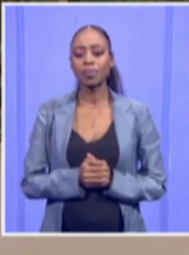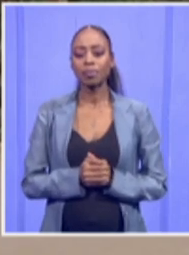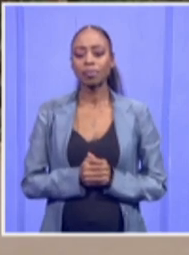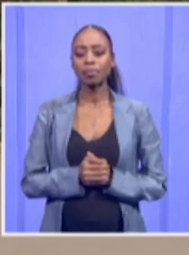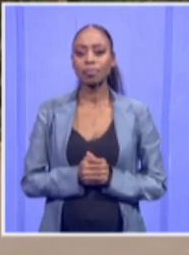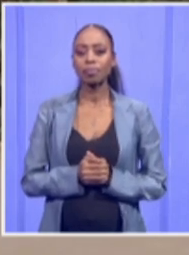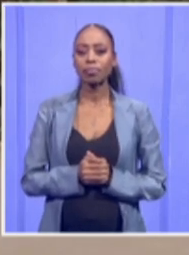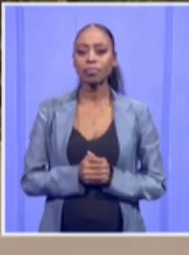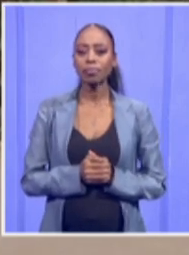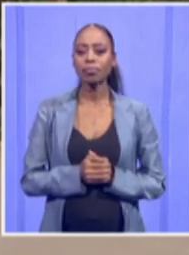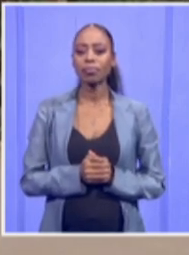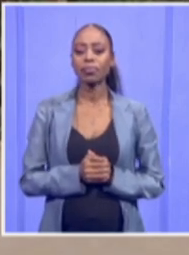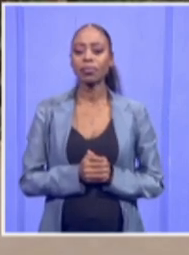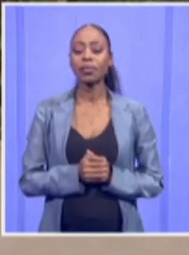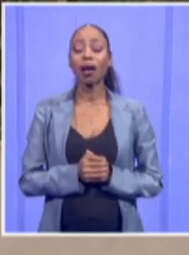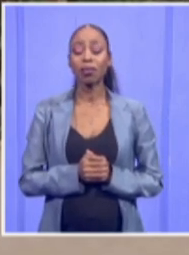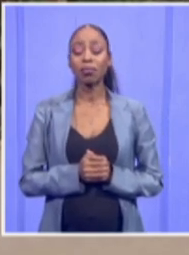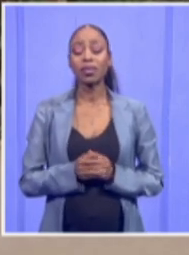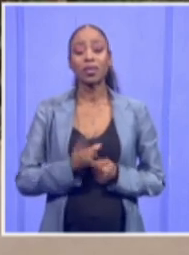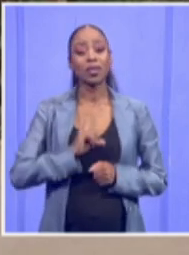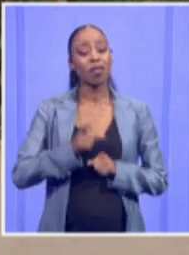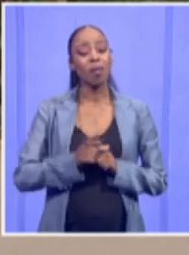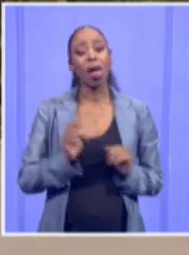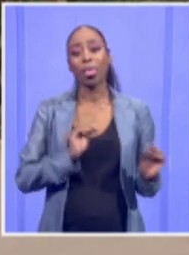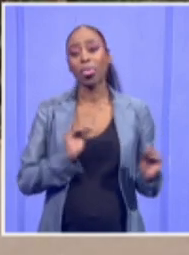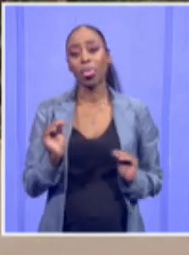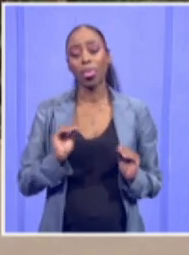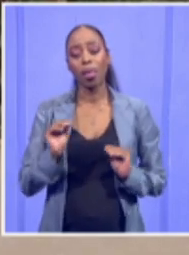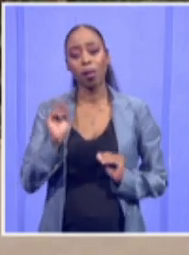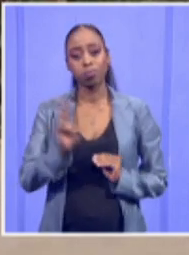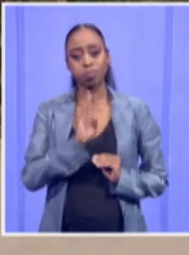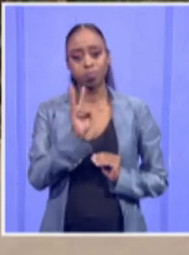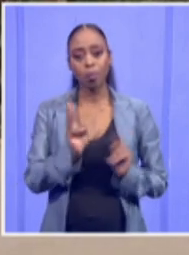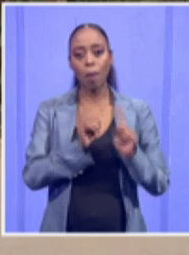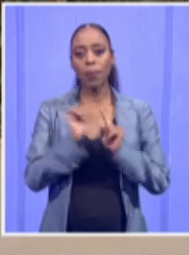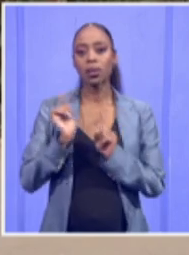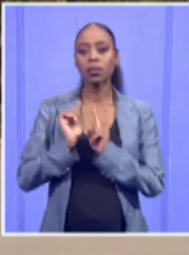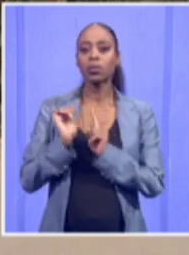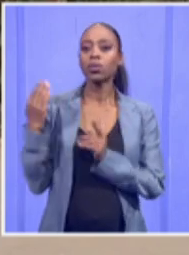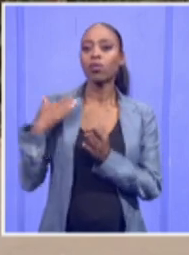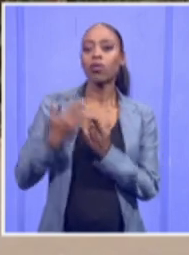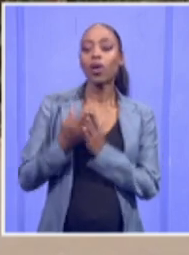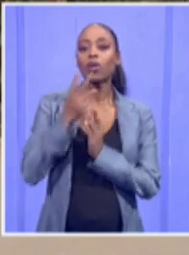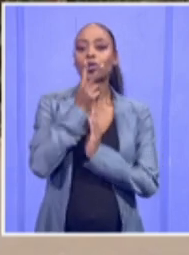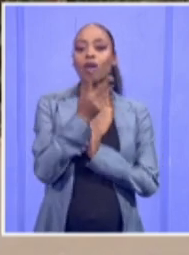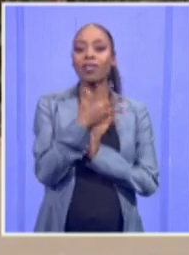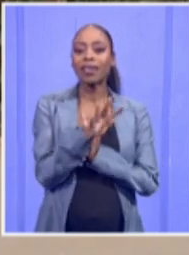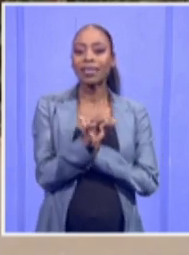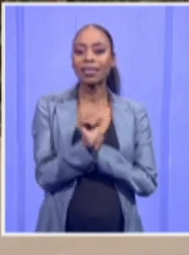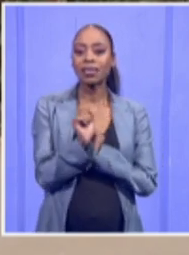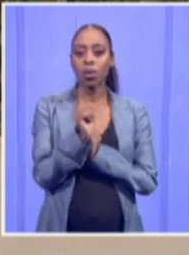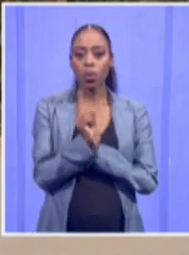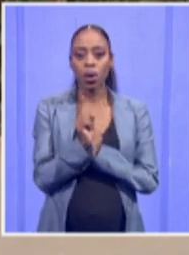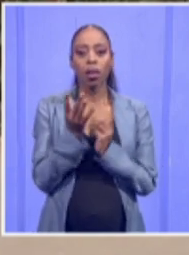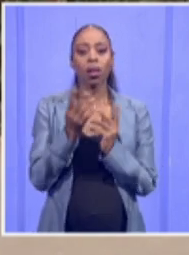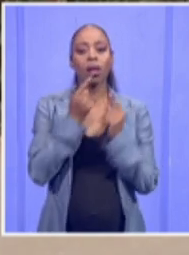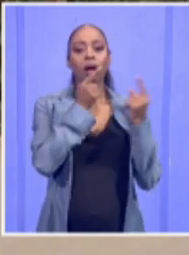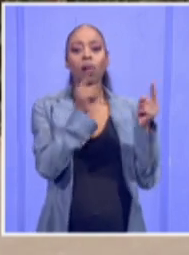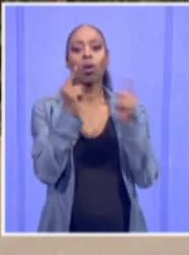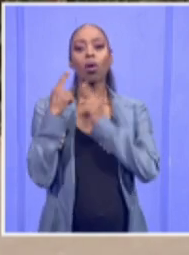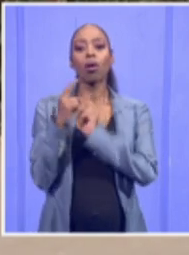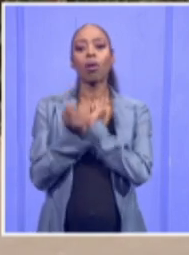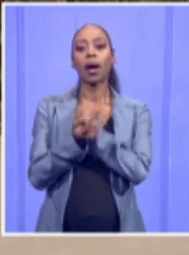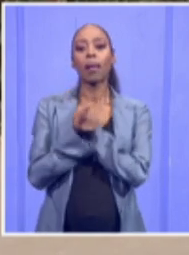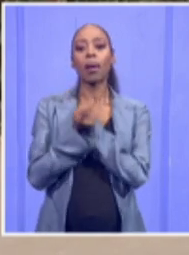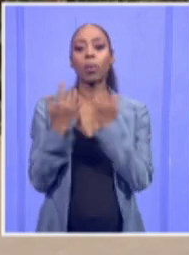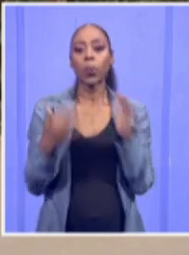an investment conference for quite a long time. Yes. But you might have noticed that there have been quite a number of announcements made